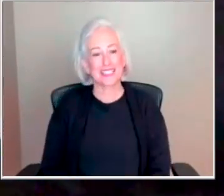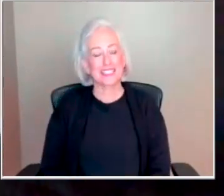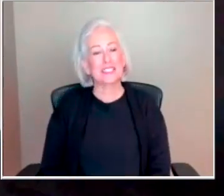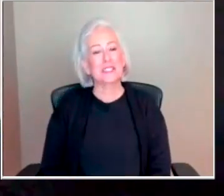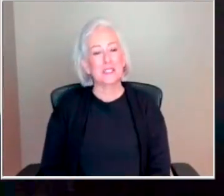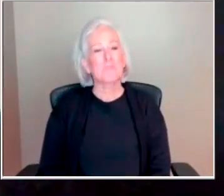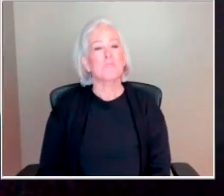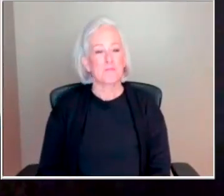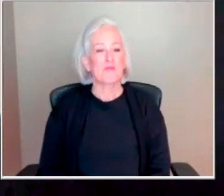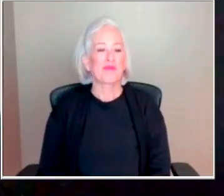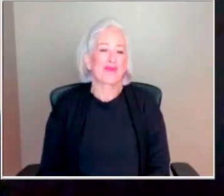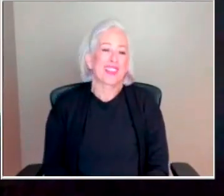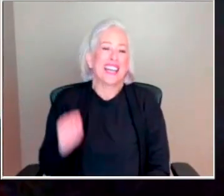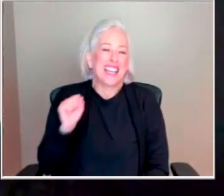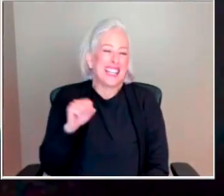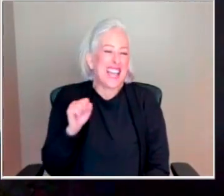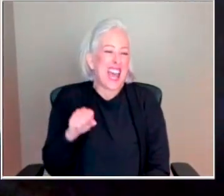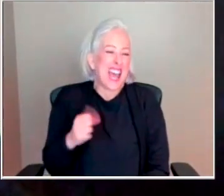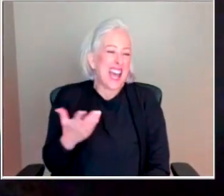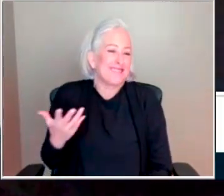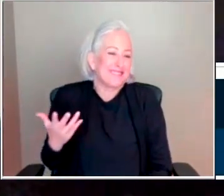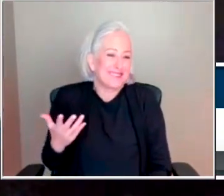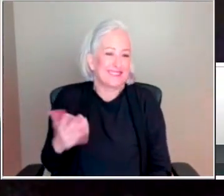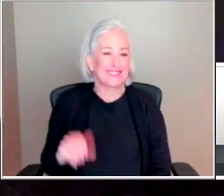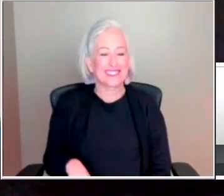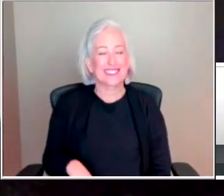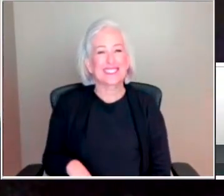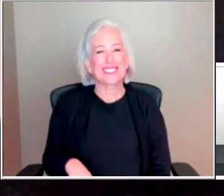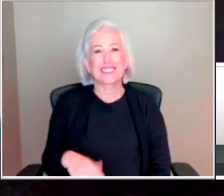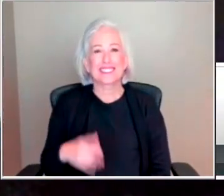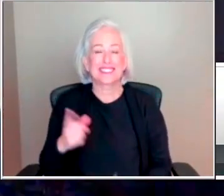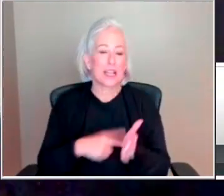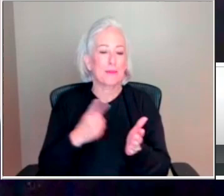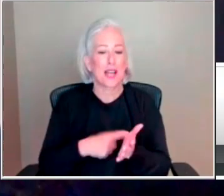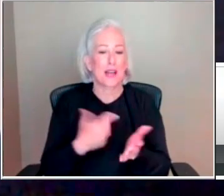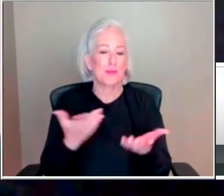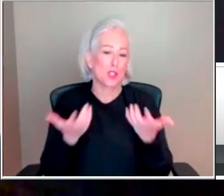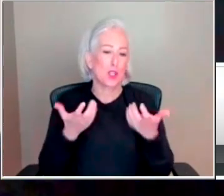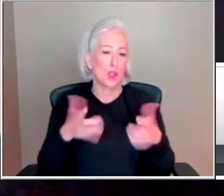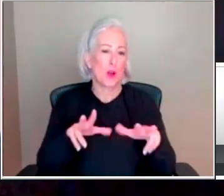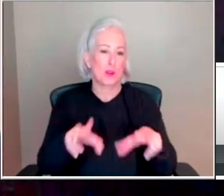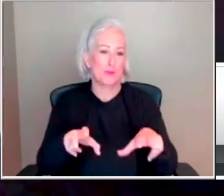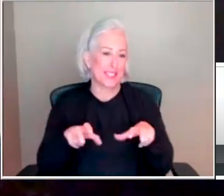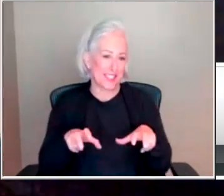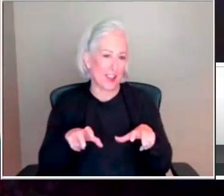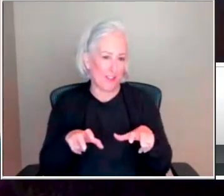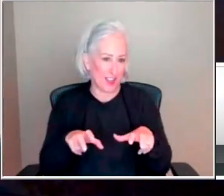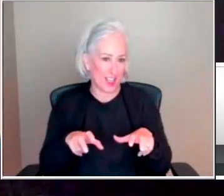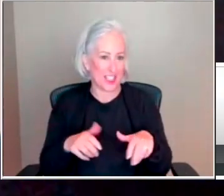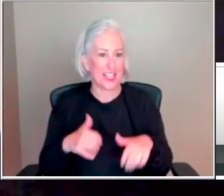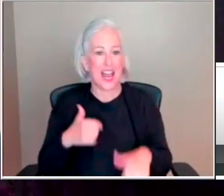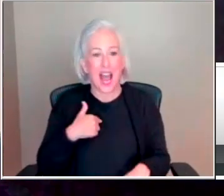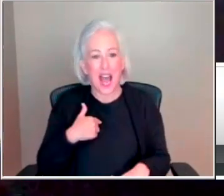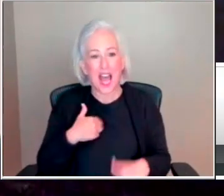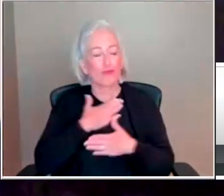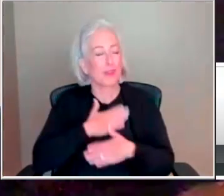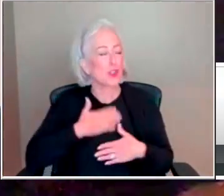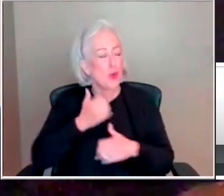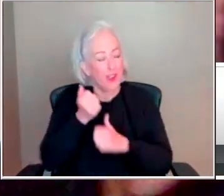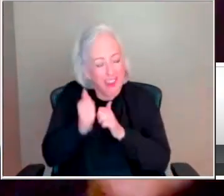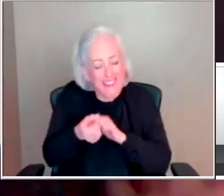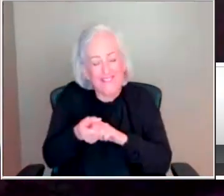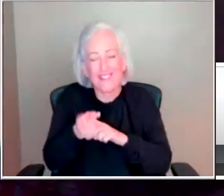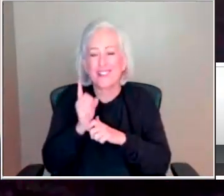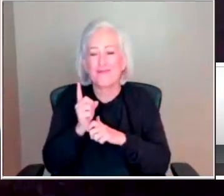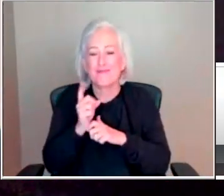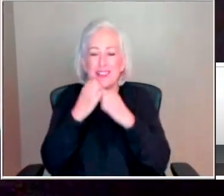Yeah, but you kind of, I don't know, be unselfish. I enjoy every moment of it, every moment. And I just kind